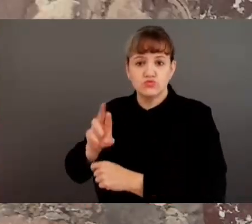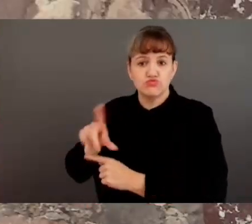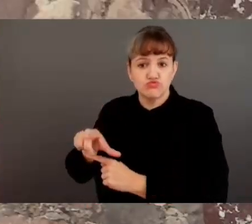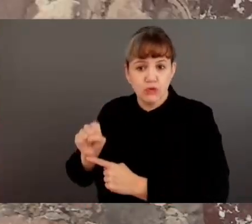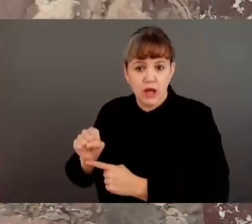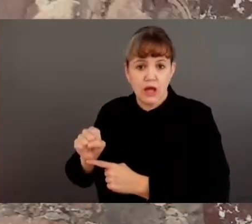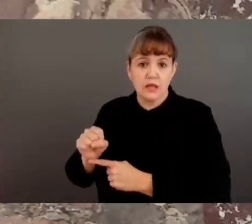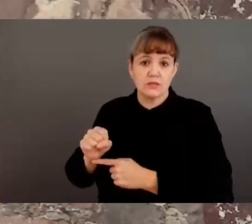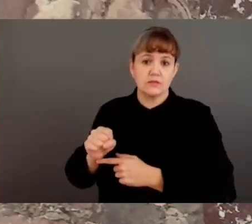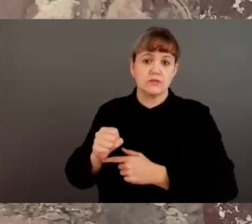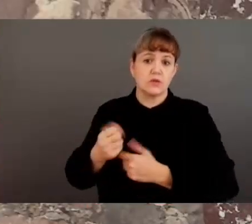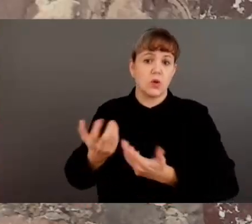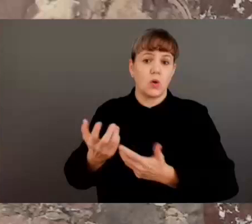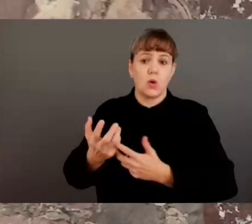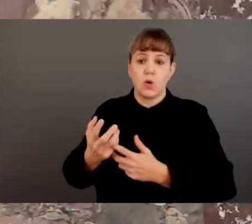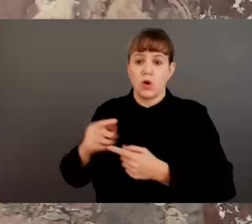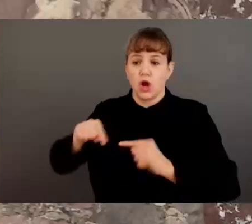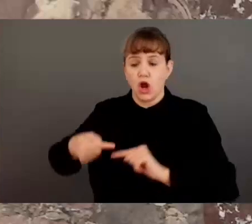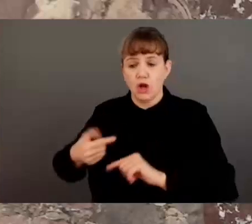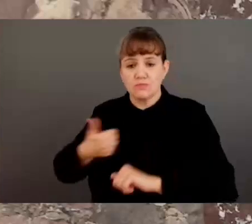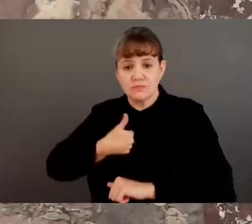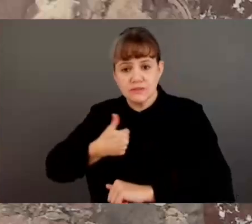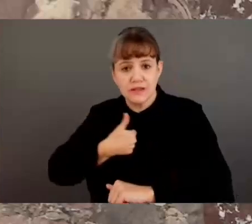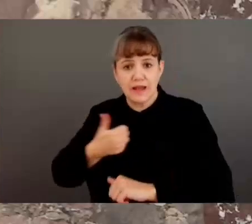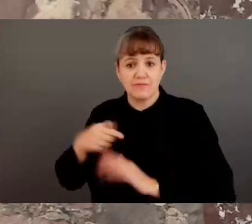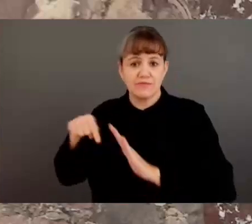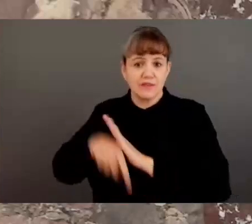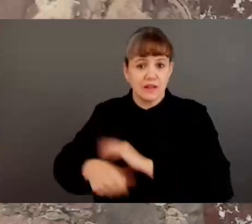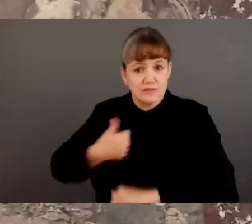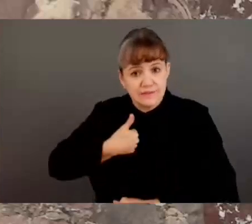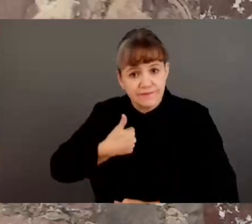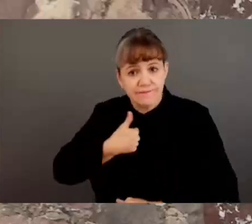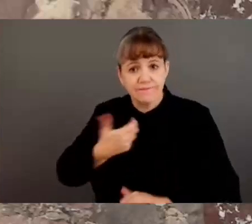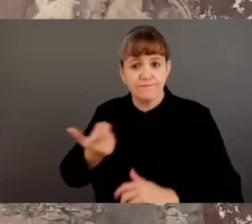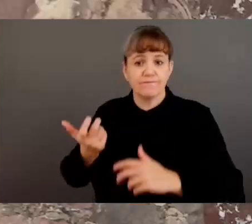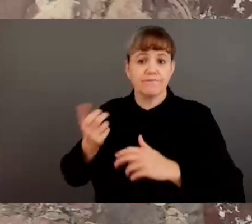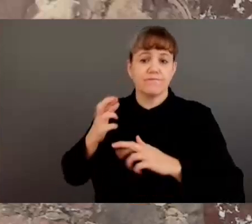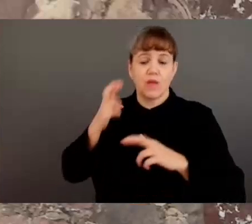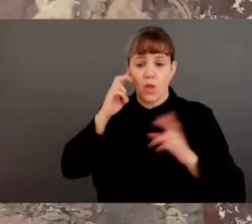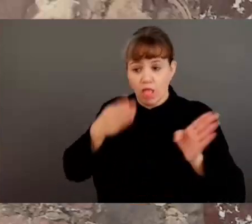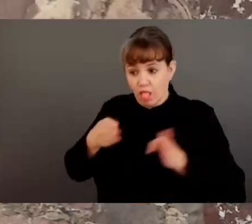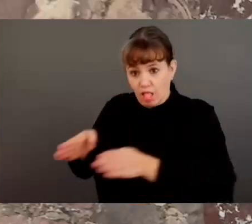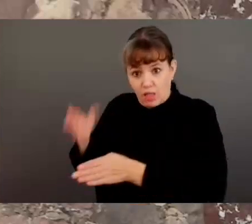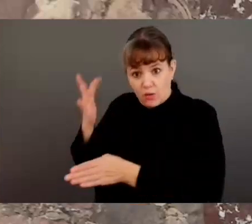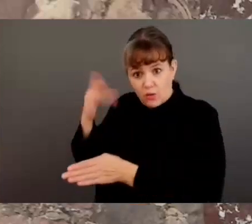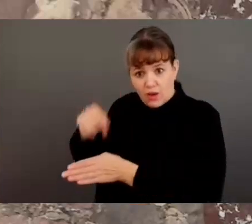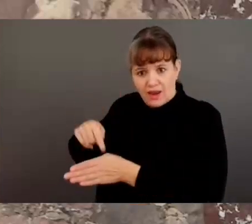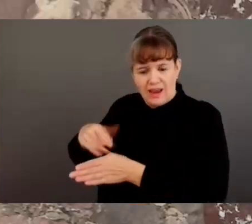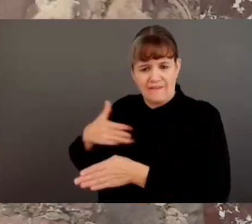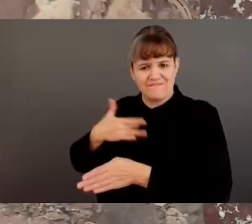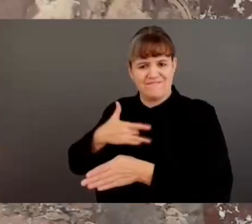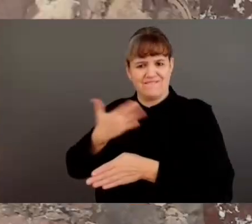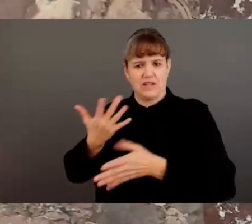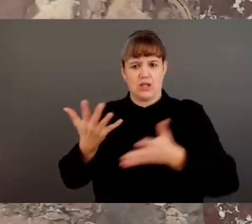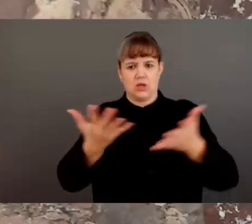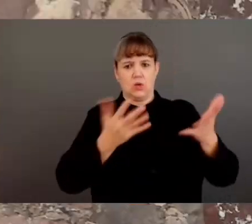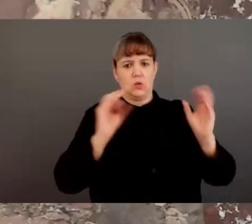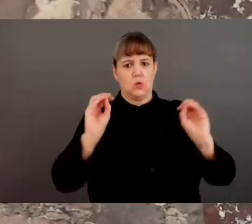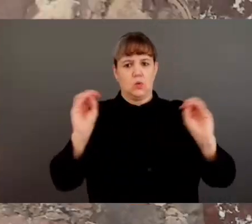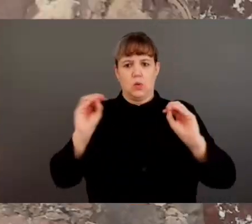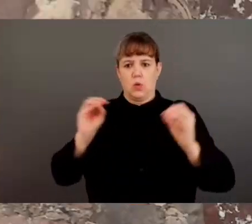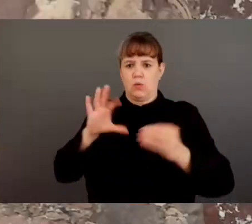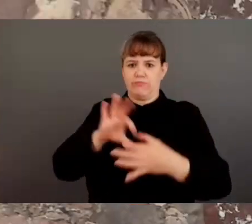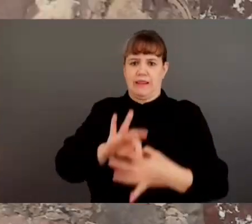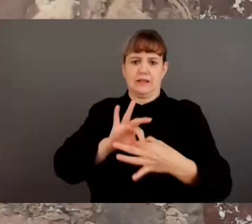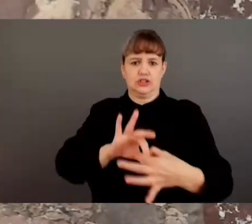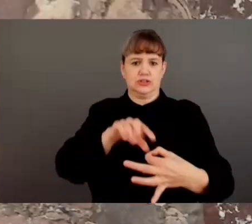being alienated, told they're not valuable, they're not worthy. I haven't met a single person who struggles with addiction who hasn't